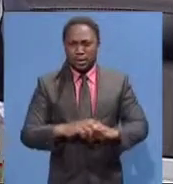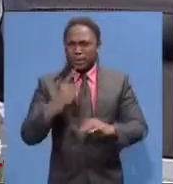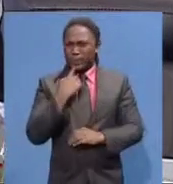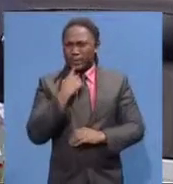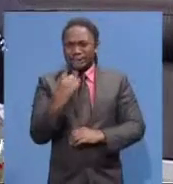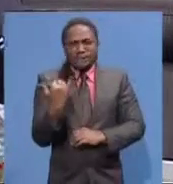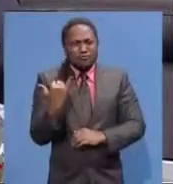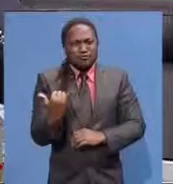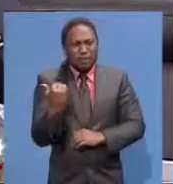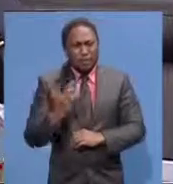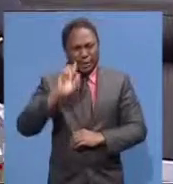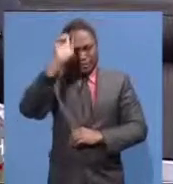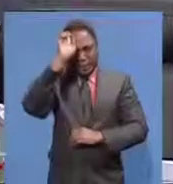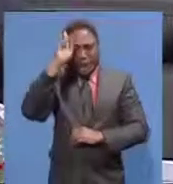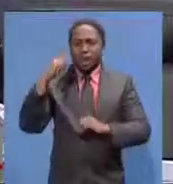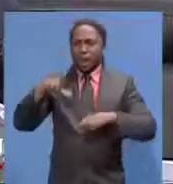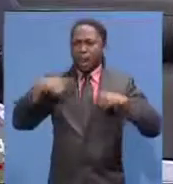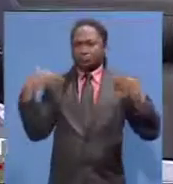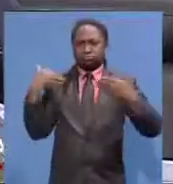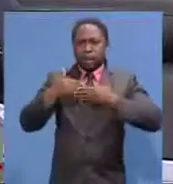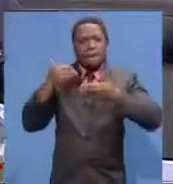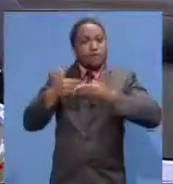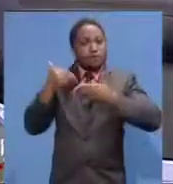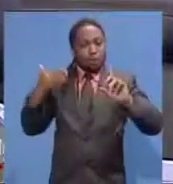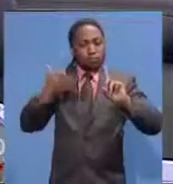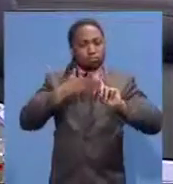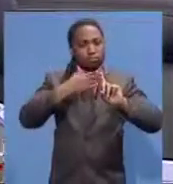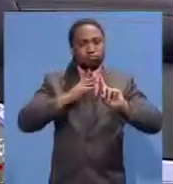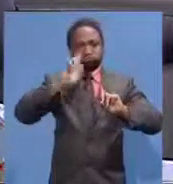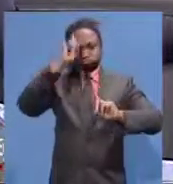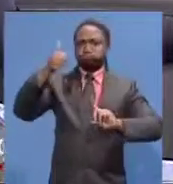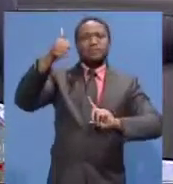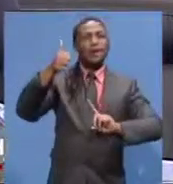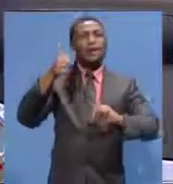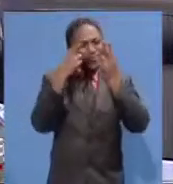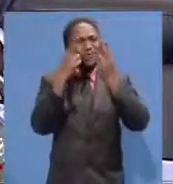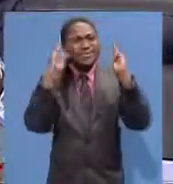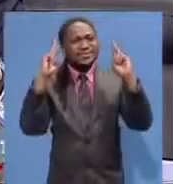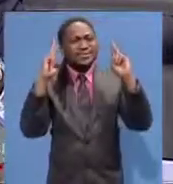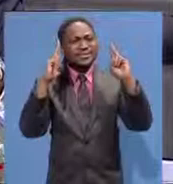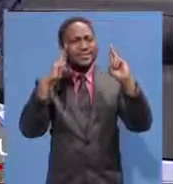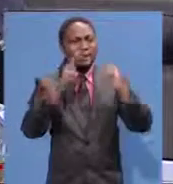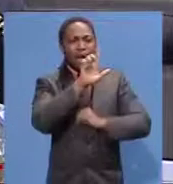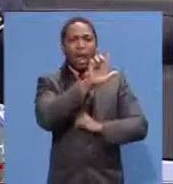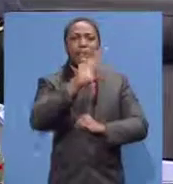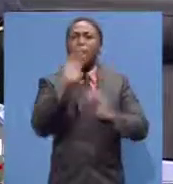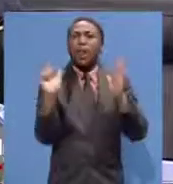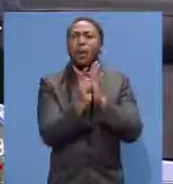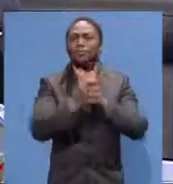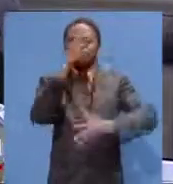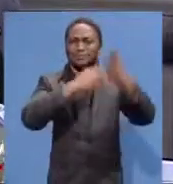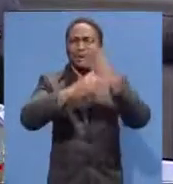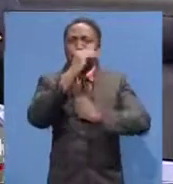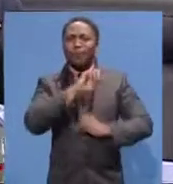statesman he's become. But many people don't know, long before he became that statesman, he was a simple student at university graduating for his LLB because he understood